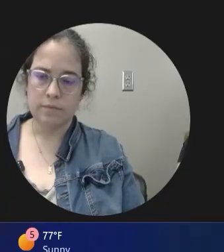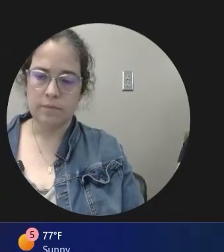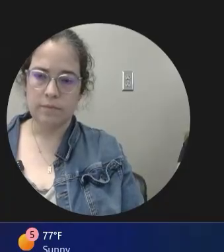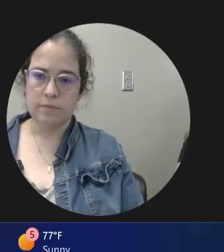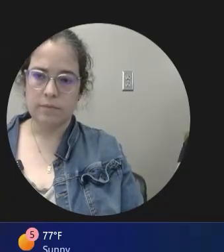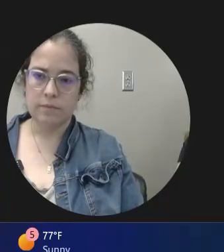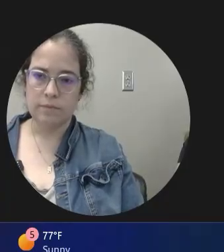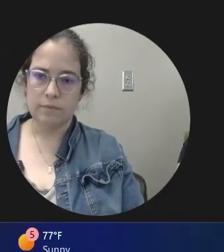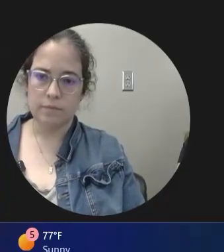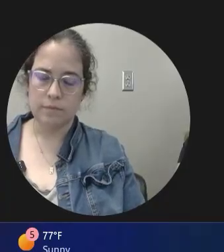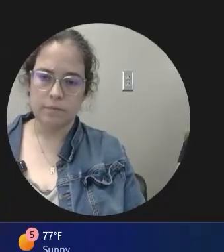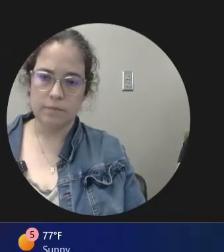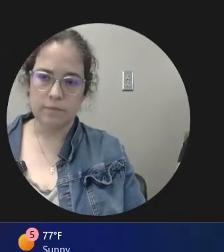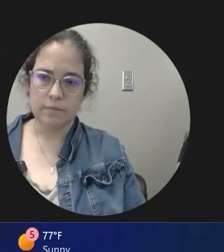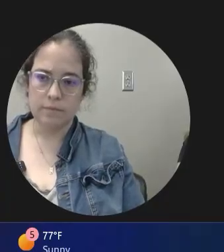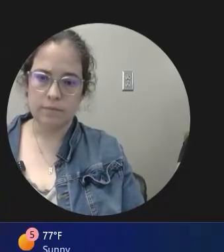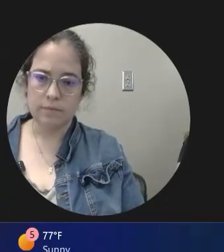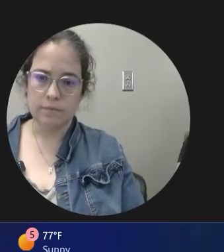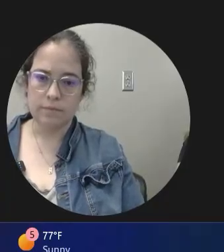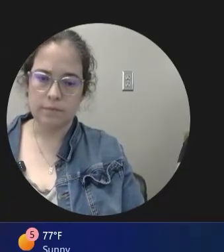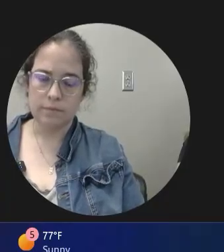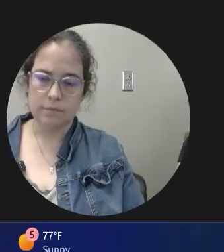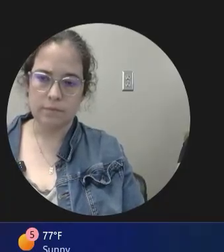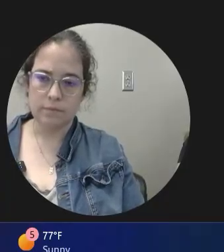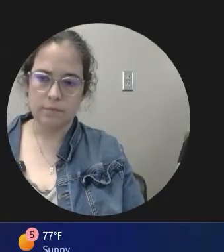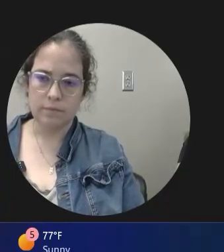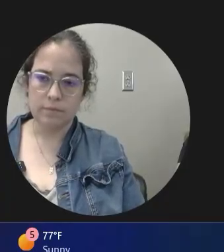Number 7, fish.